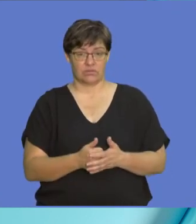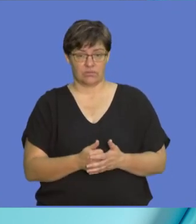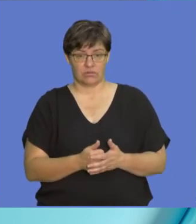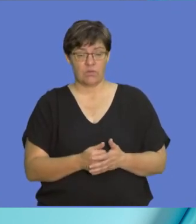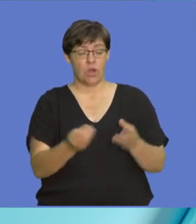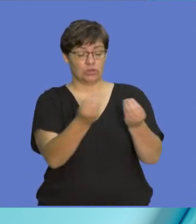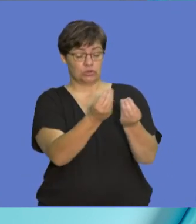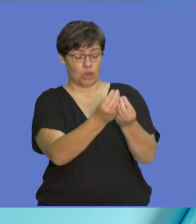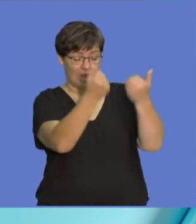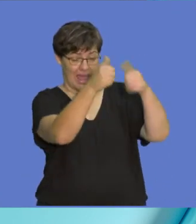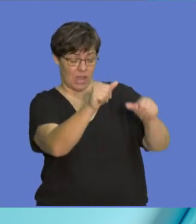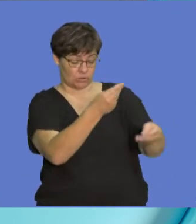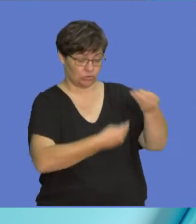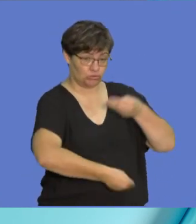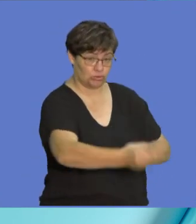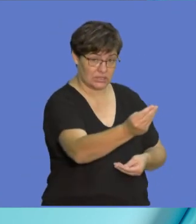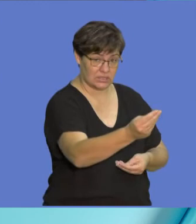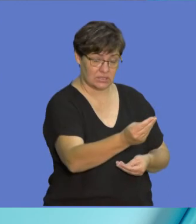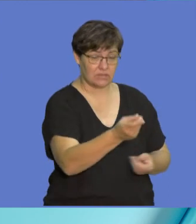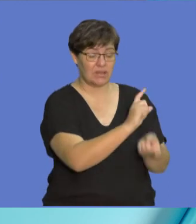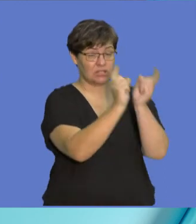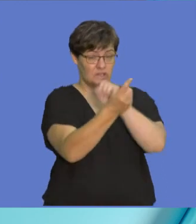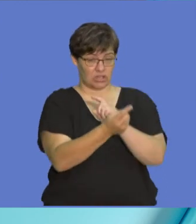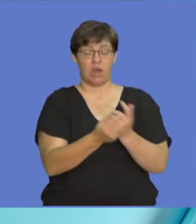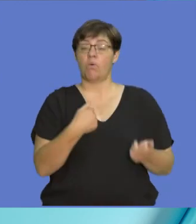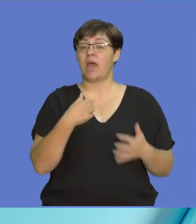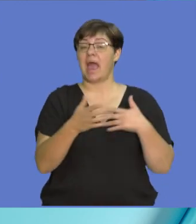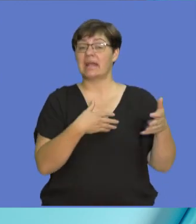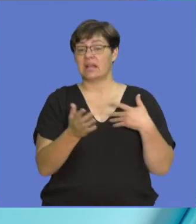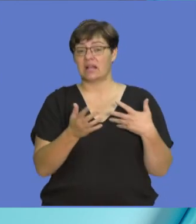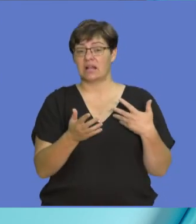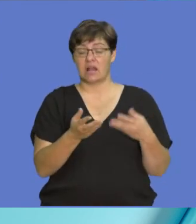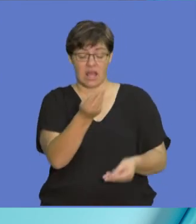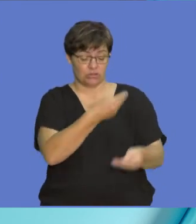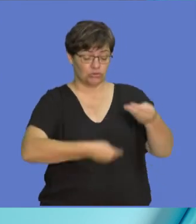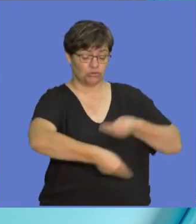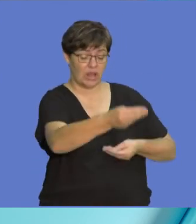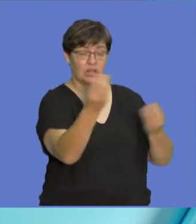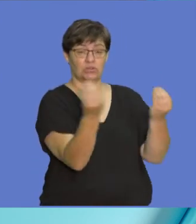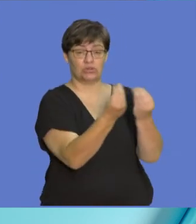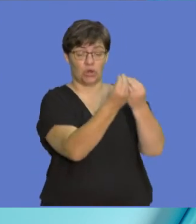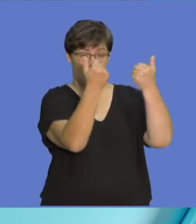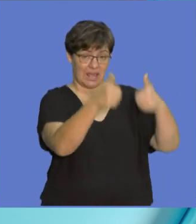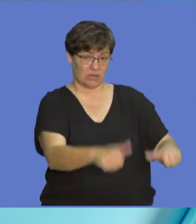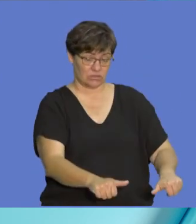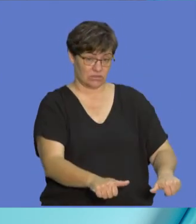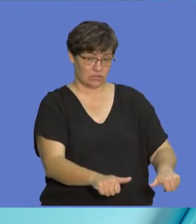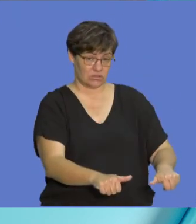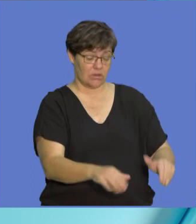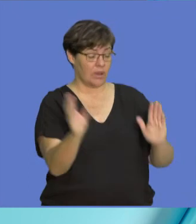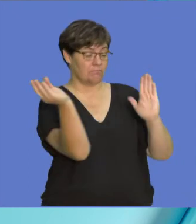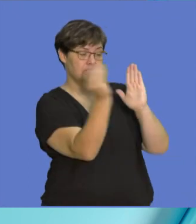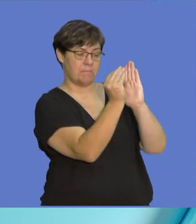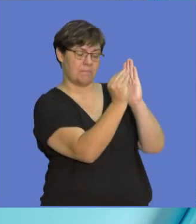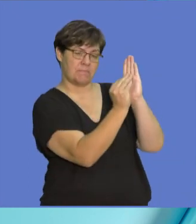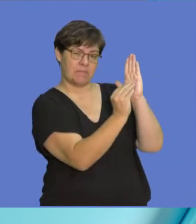stock account, right? Let me rephrase that. When we're dealing with the trading stock account, we are keeping a record of